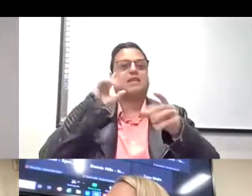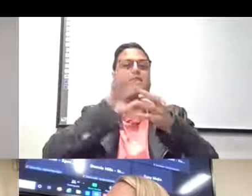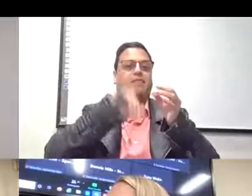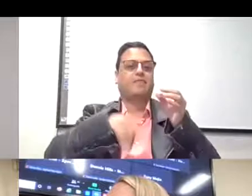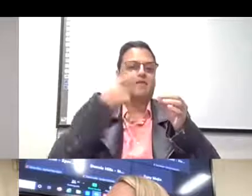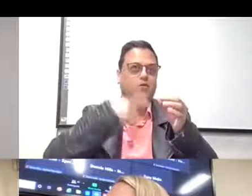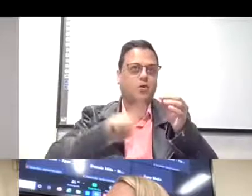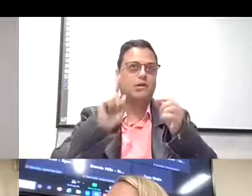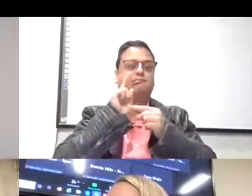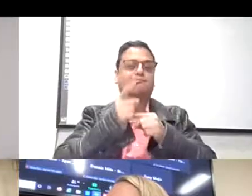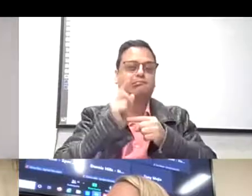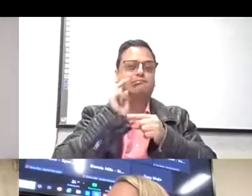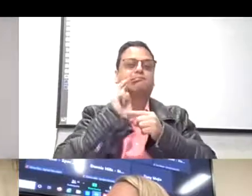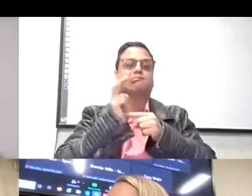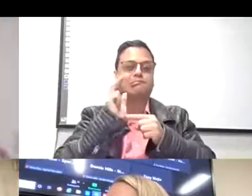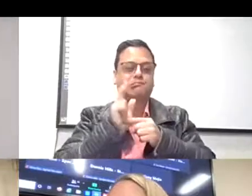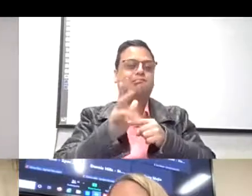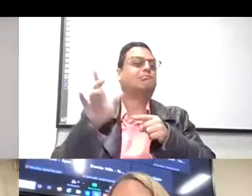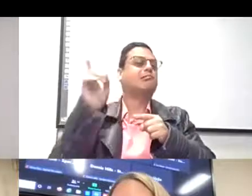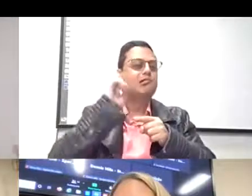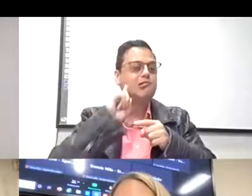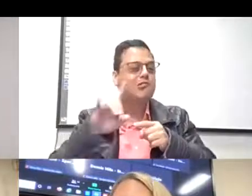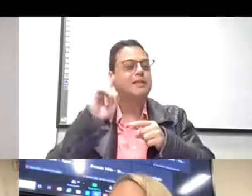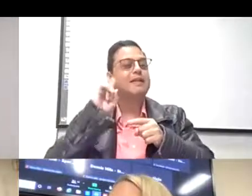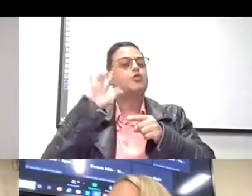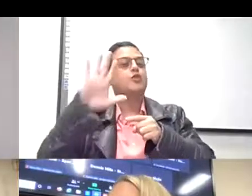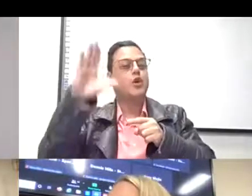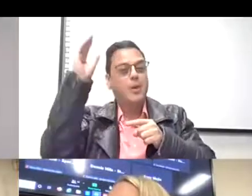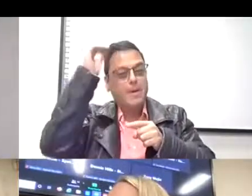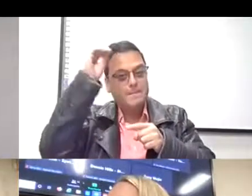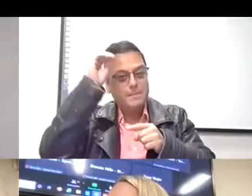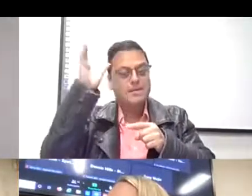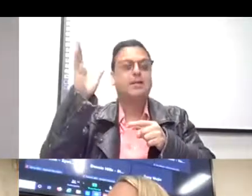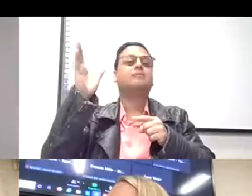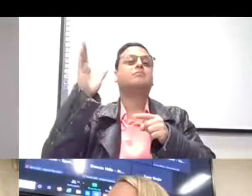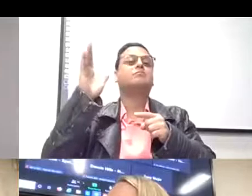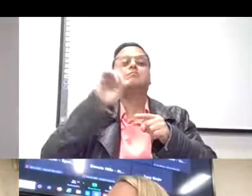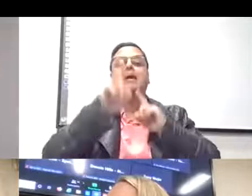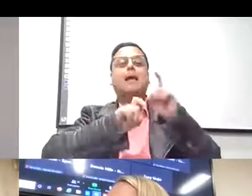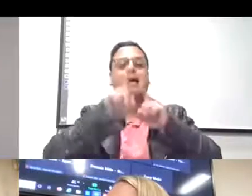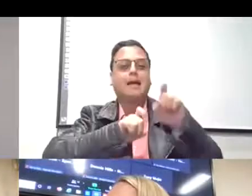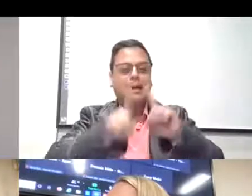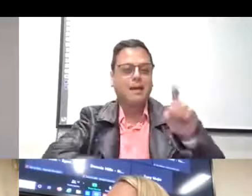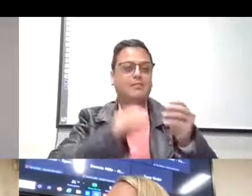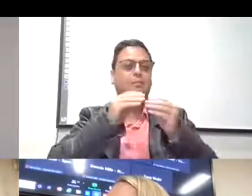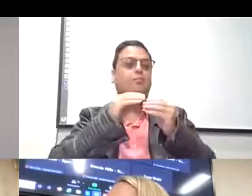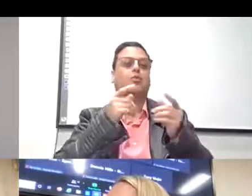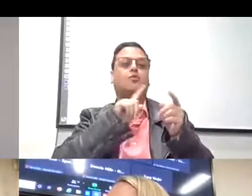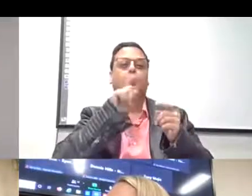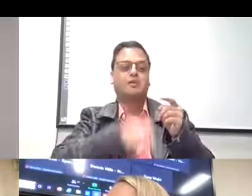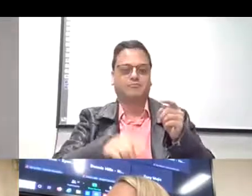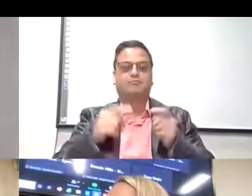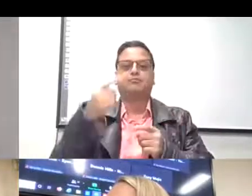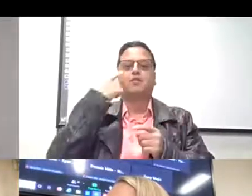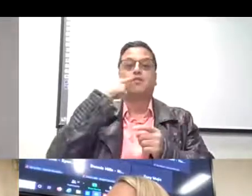couple of minutes, an opportunity to be heard and give us their opinions, and then the board an opportunity to ask follow-up questions. And then for the October